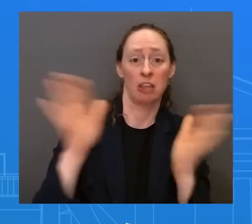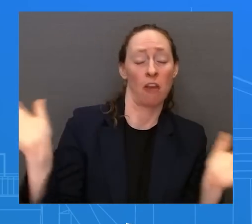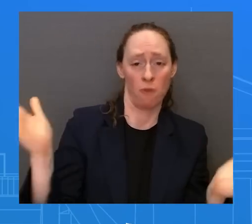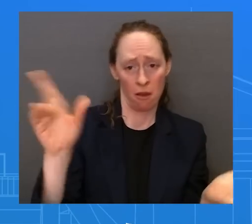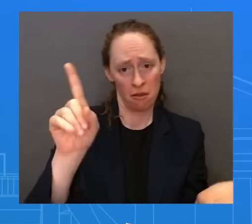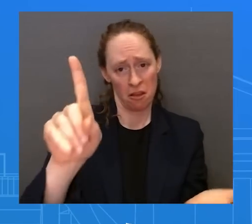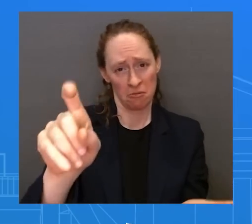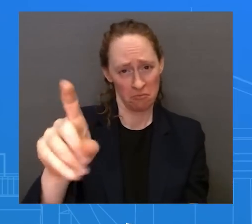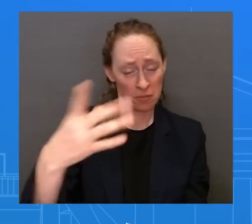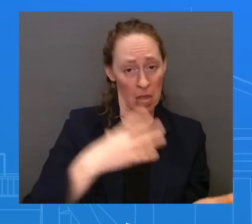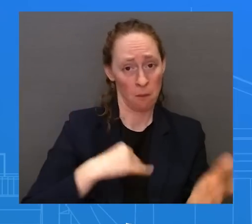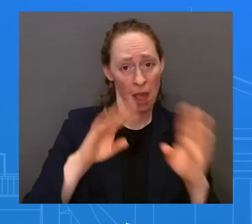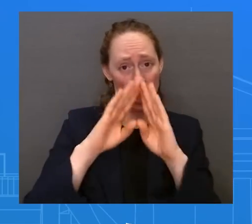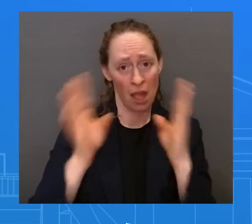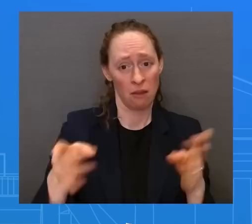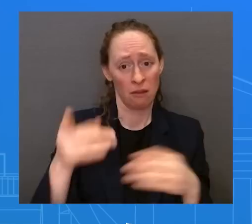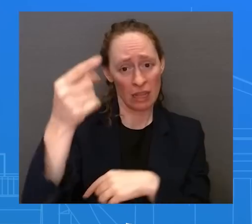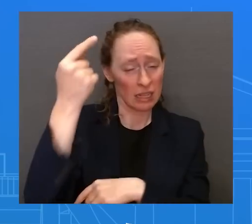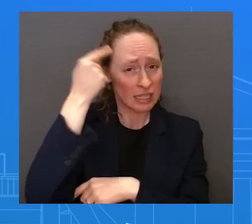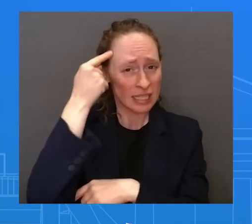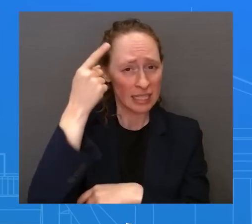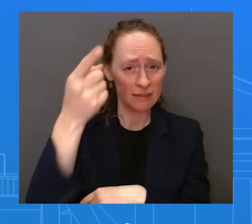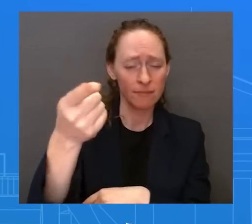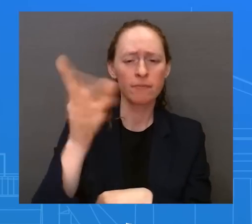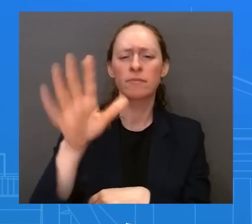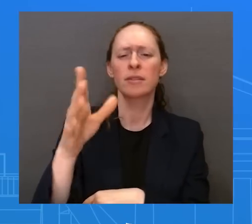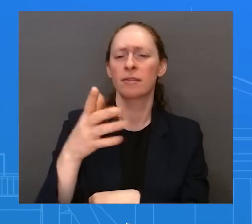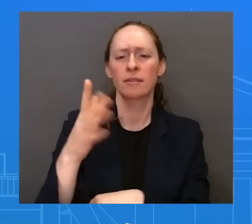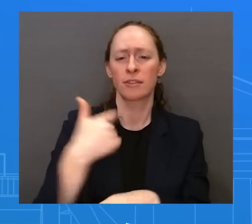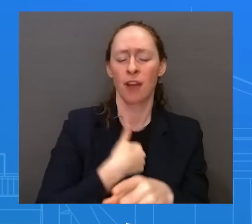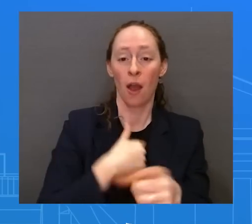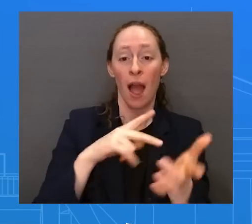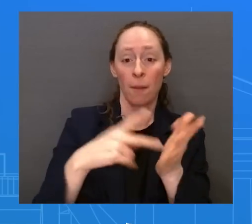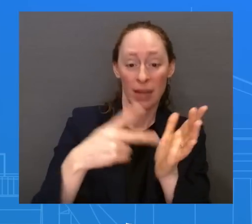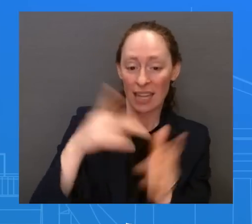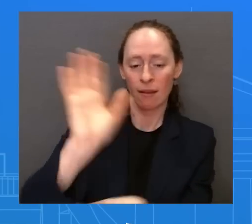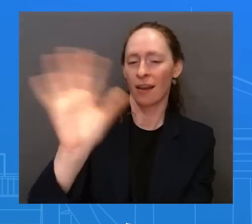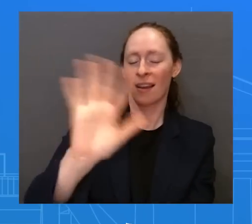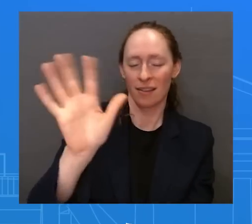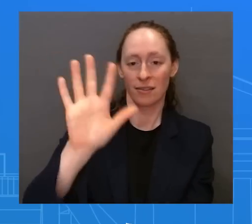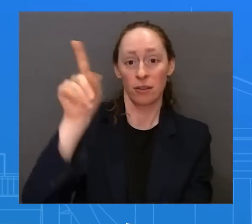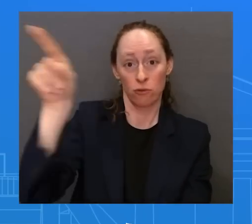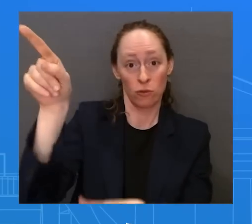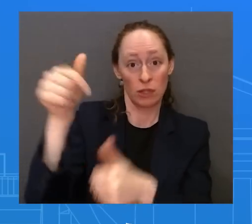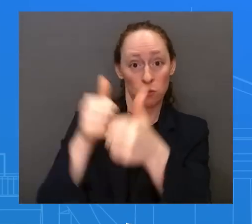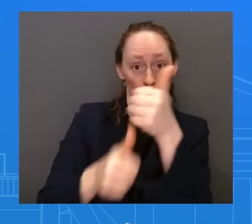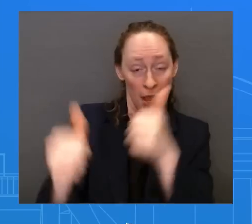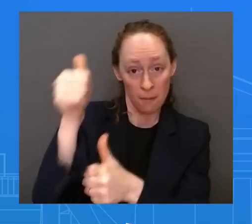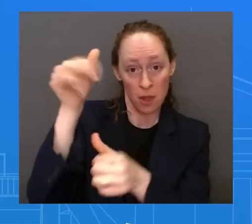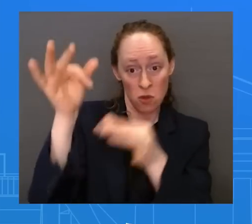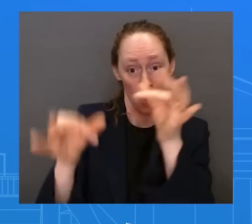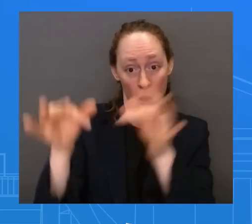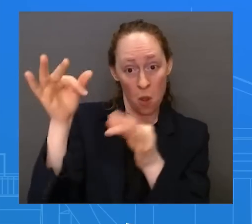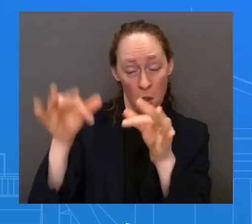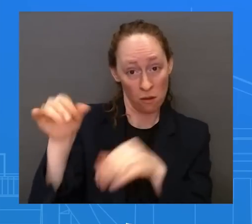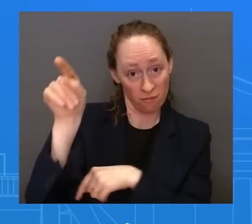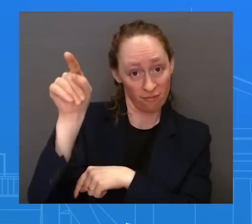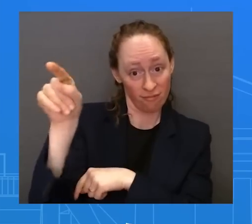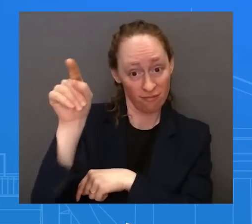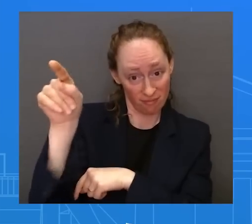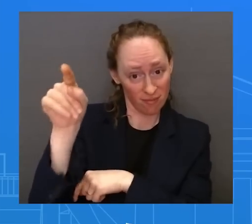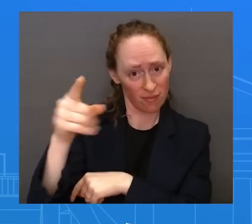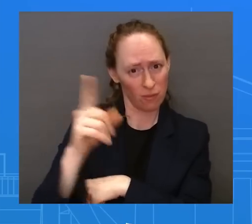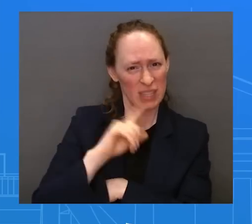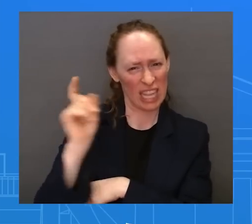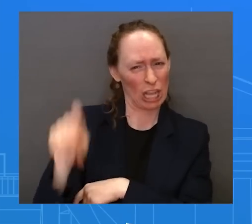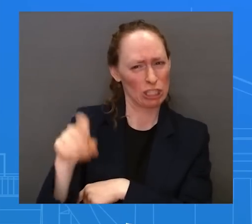Court uh my dad means to impose ethics rules that lower federal courts are subjected to that's something for the Supreme Court to